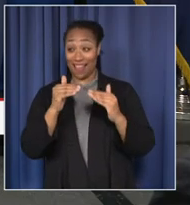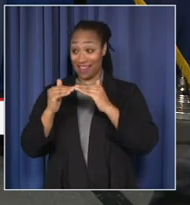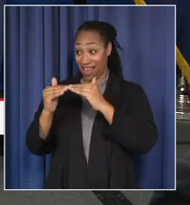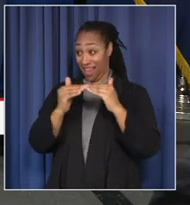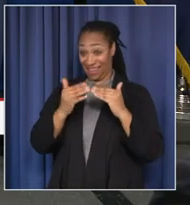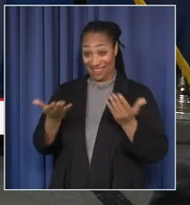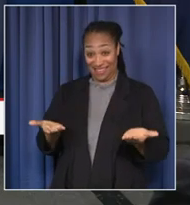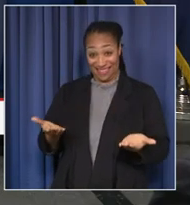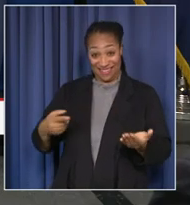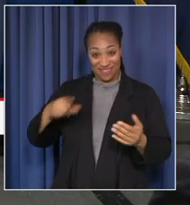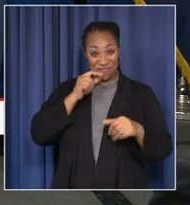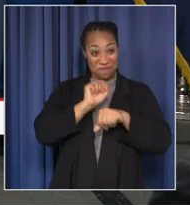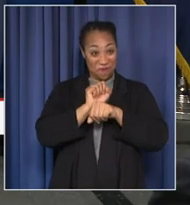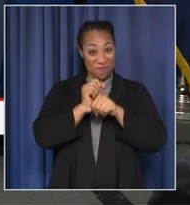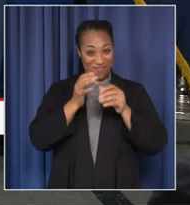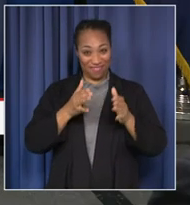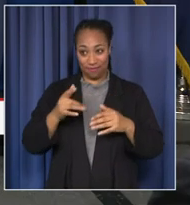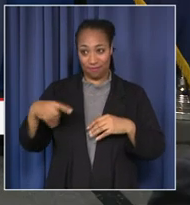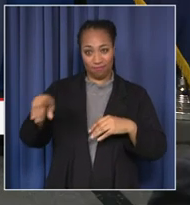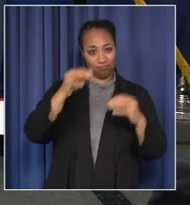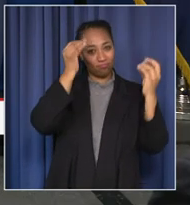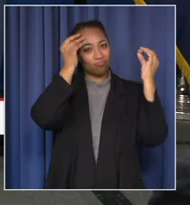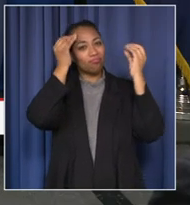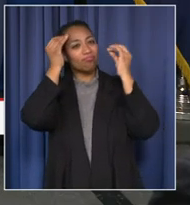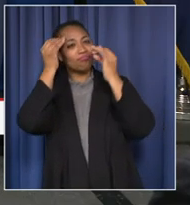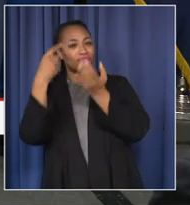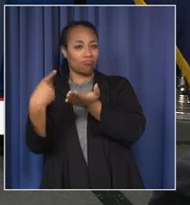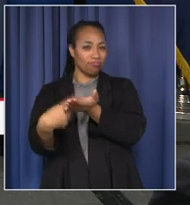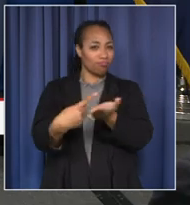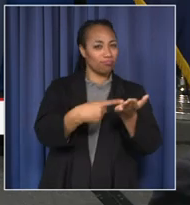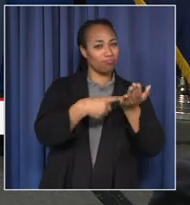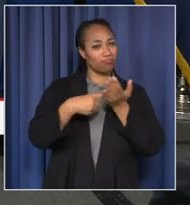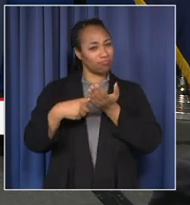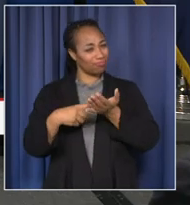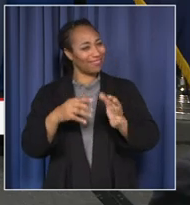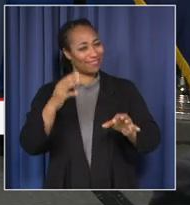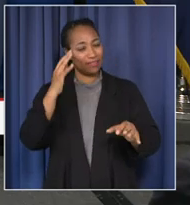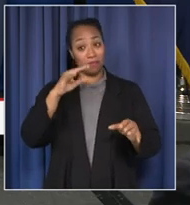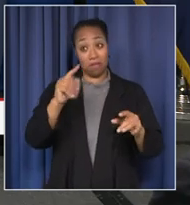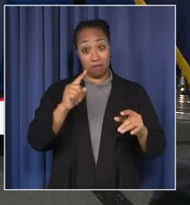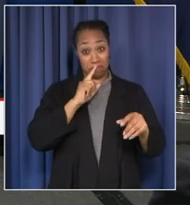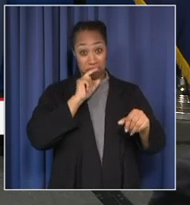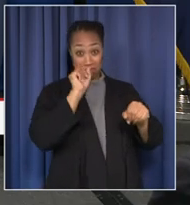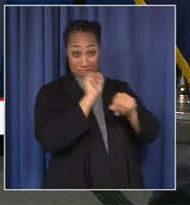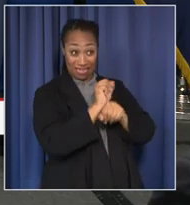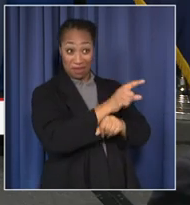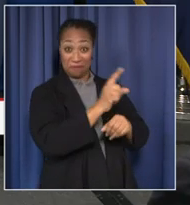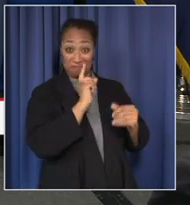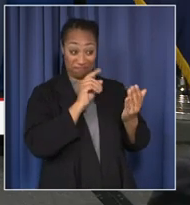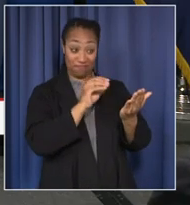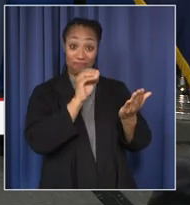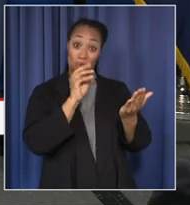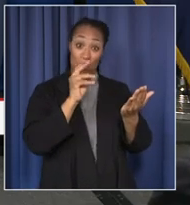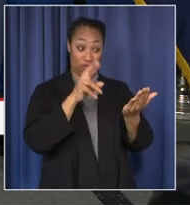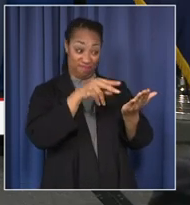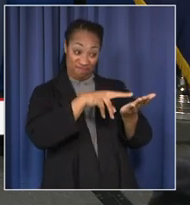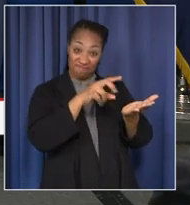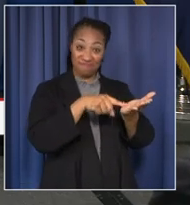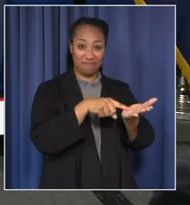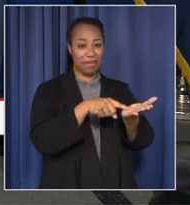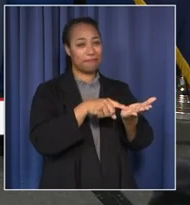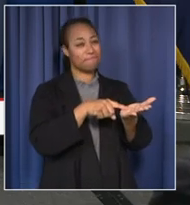but I don't know that that's the case. Certainly, the president has executive powers, and we've seen that